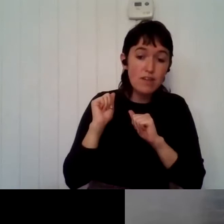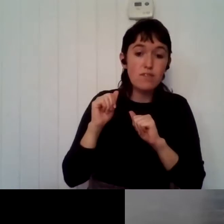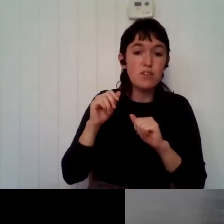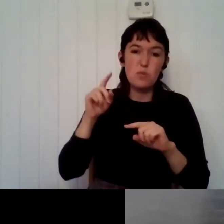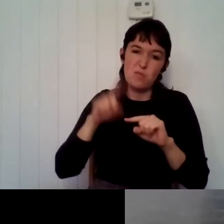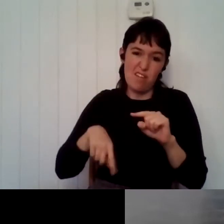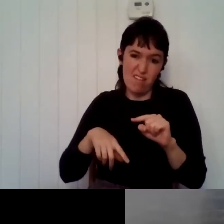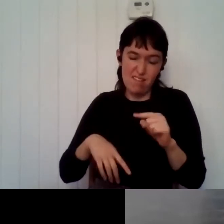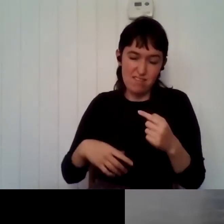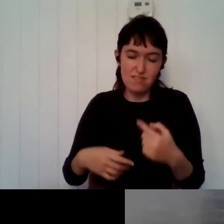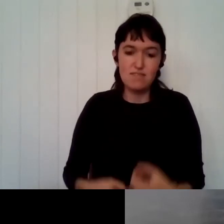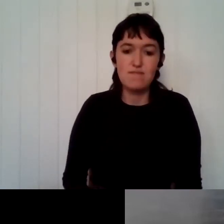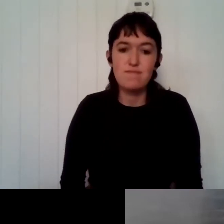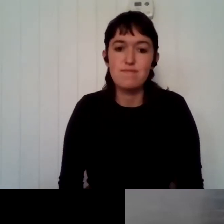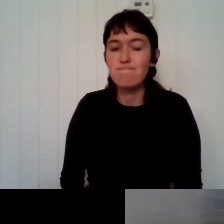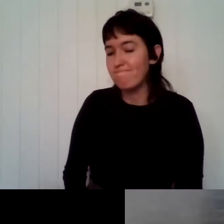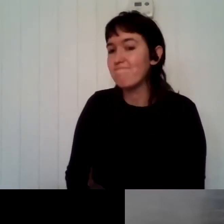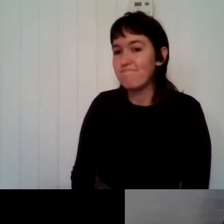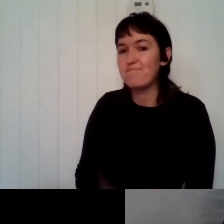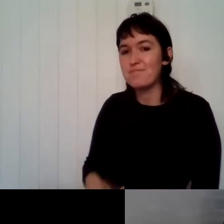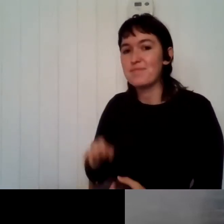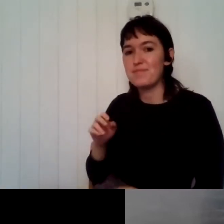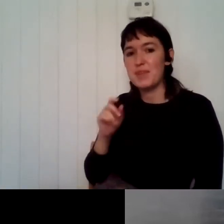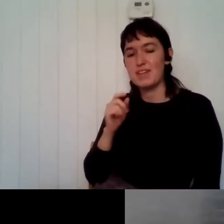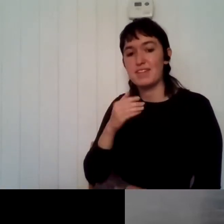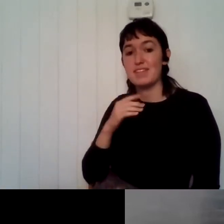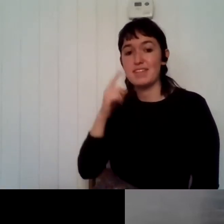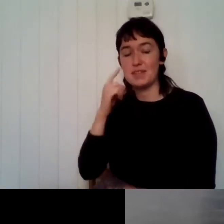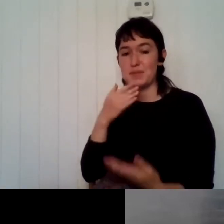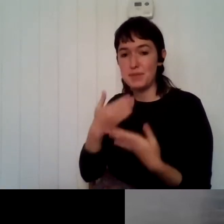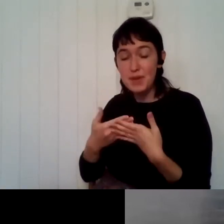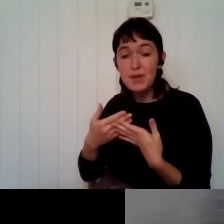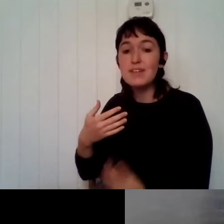work. Yeah, sounds good. Can you outrun a volcano?